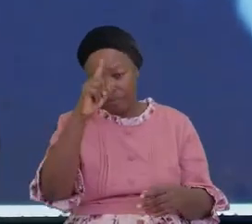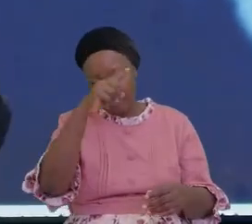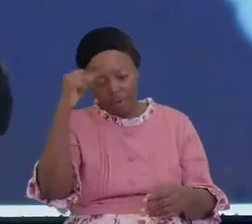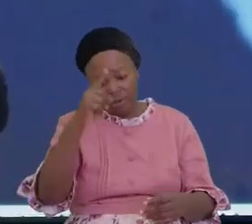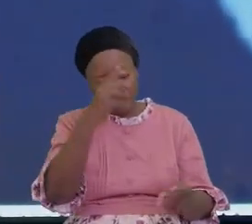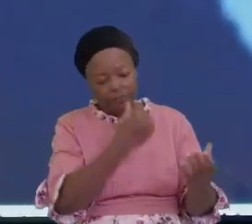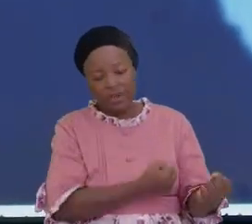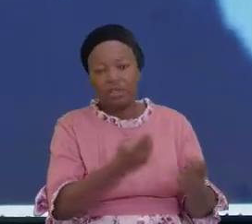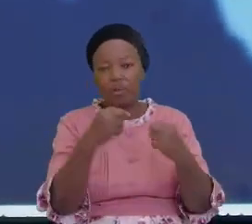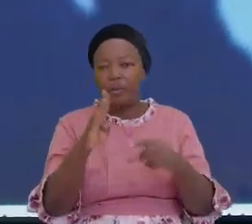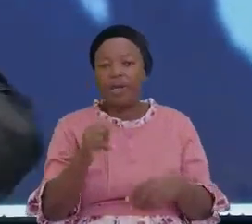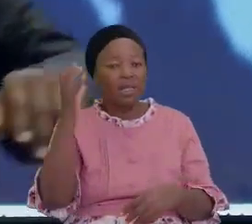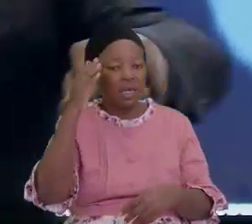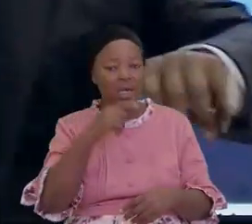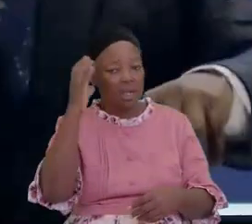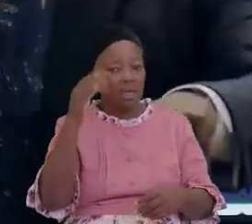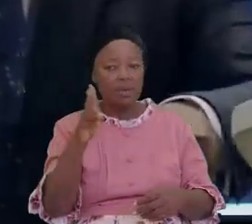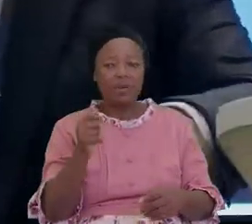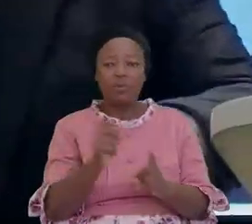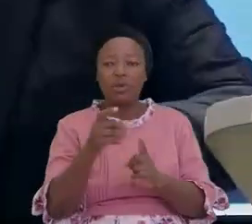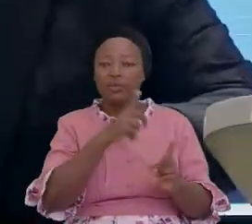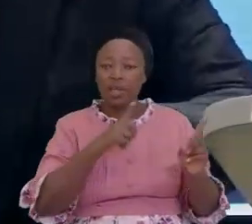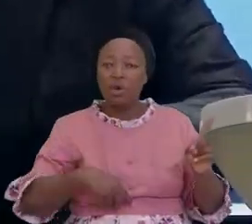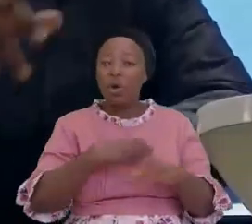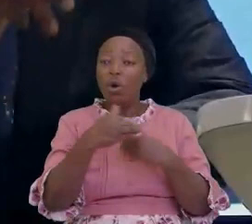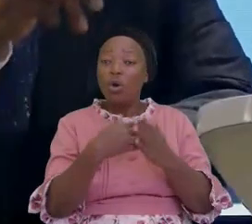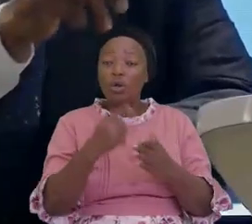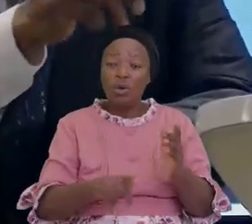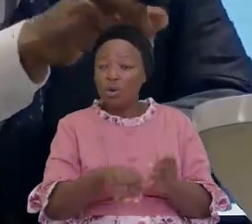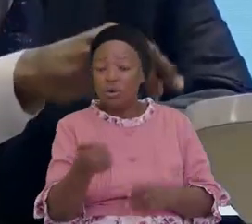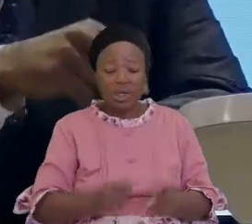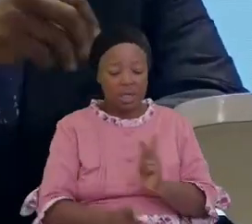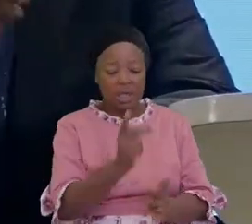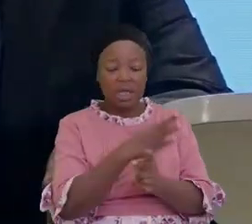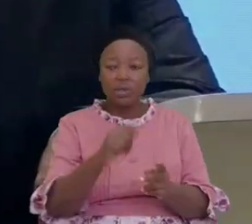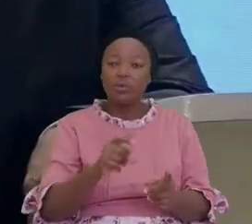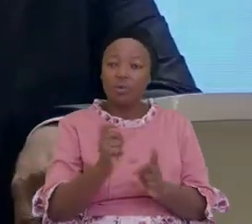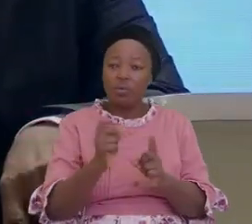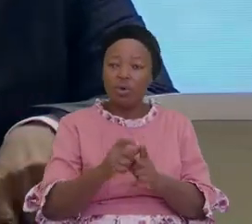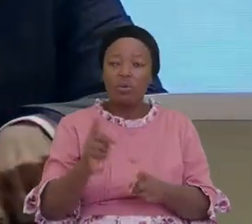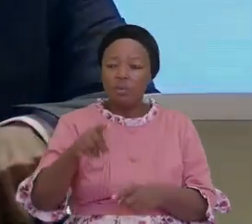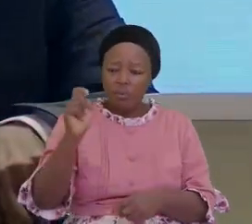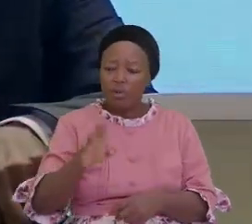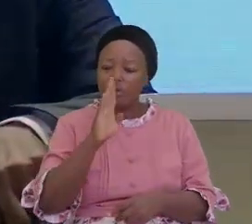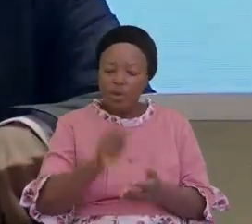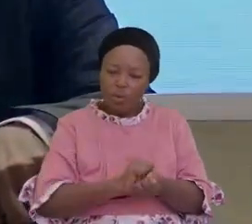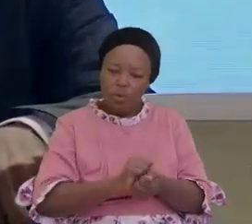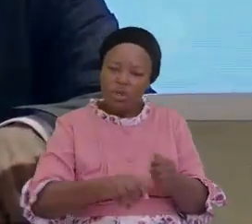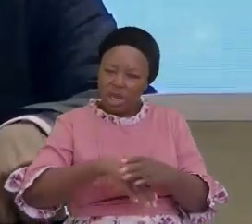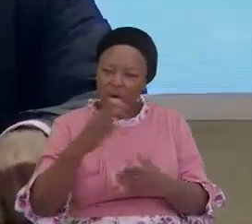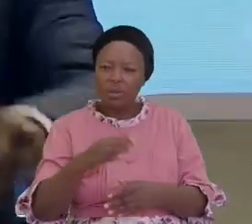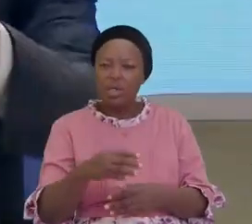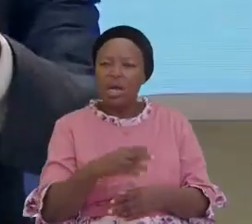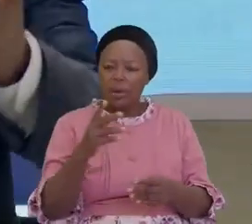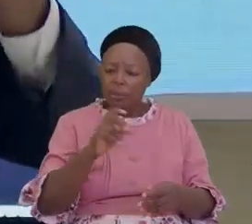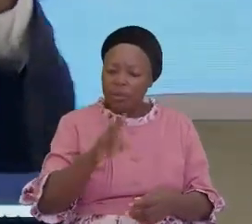by the word of the Lord. All the other kinds of word must be washed out, must be cleansed